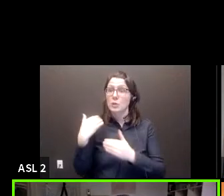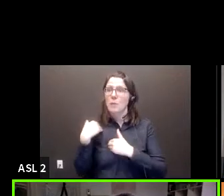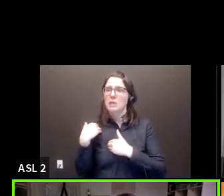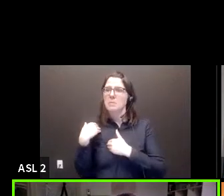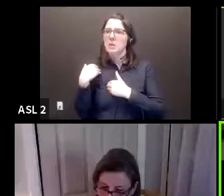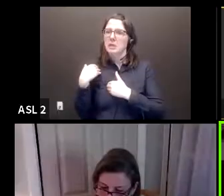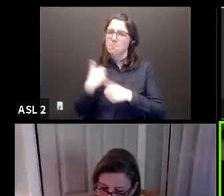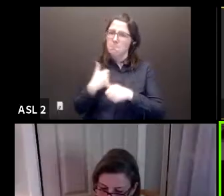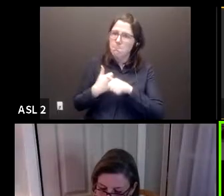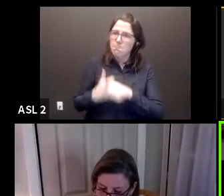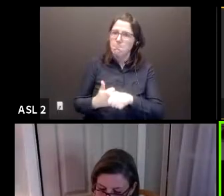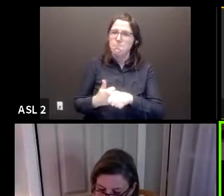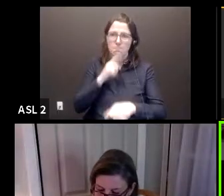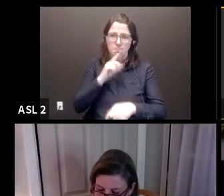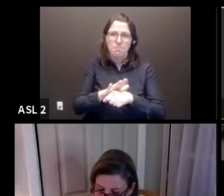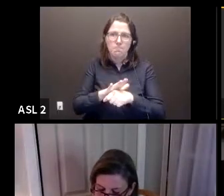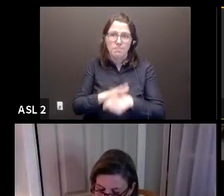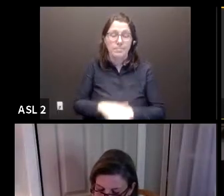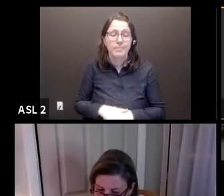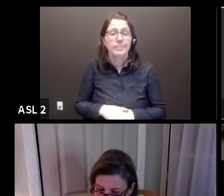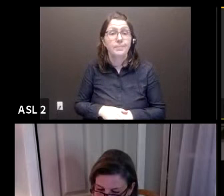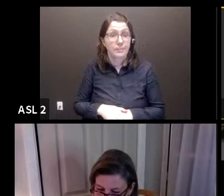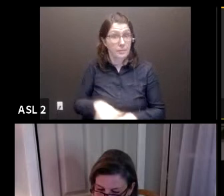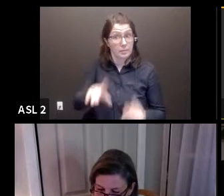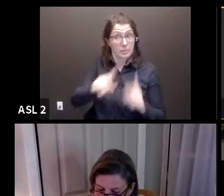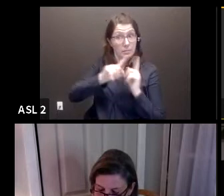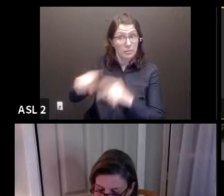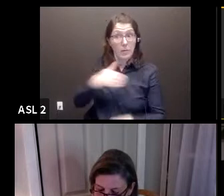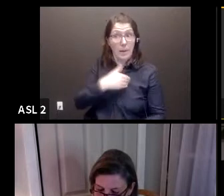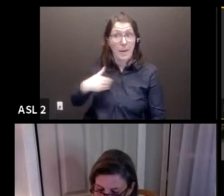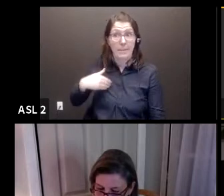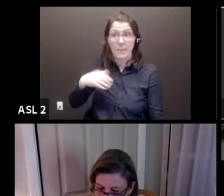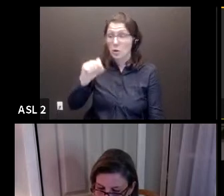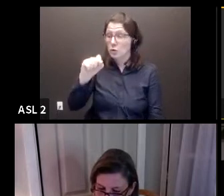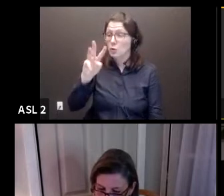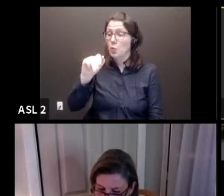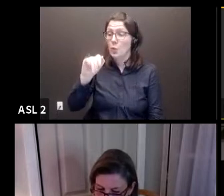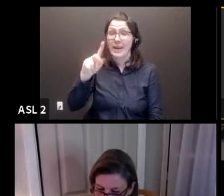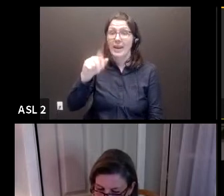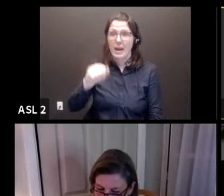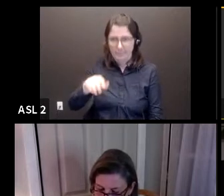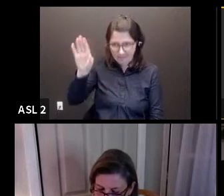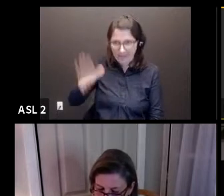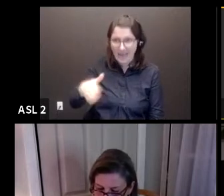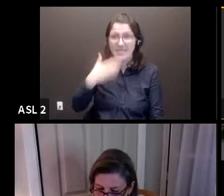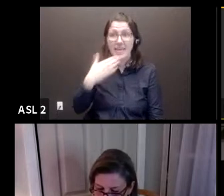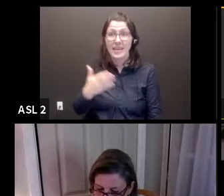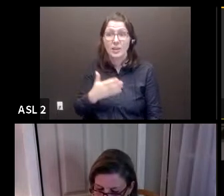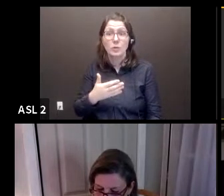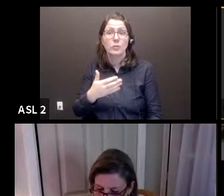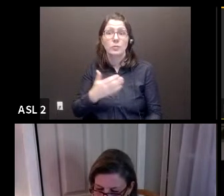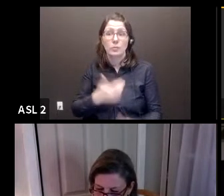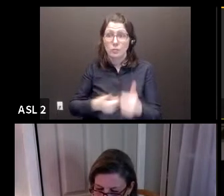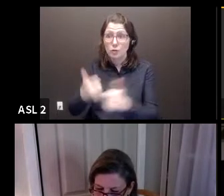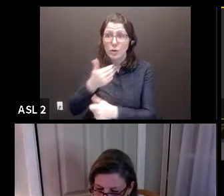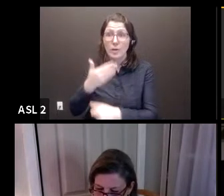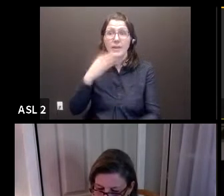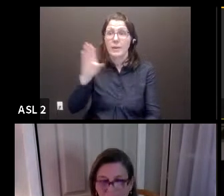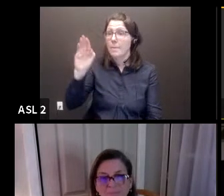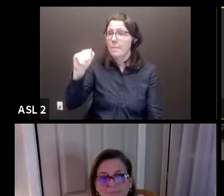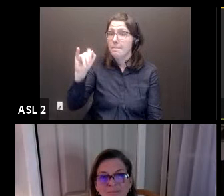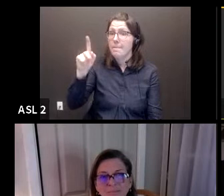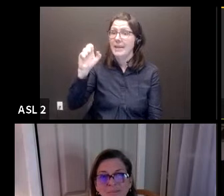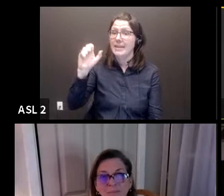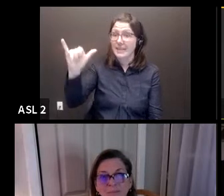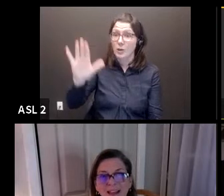question for you from member sweden thank you chair and uh thank you billy for your delegations and uh and all your